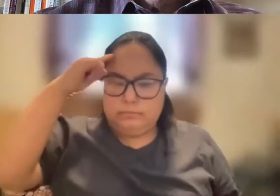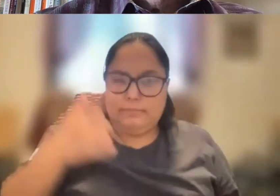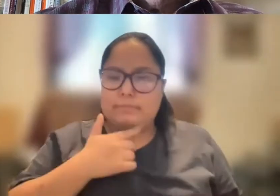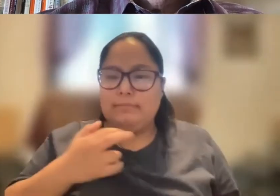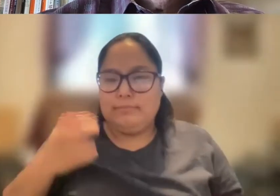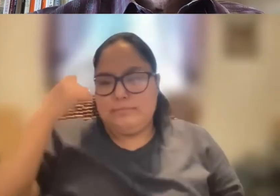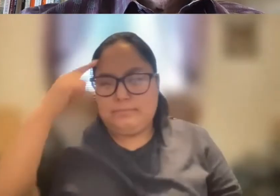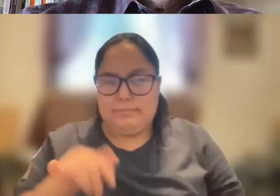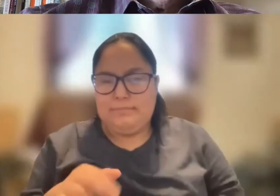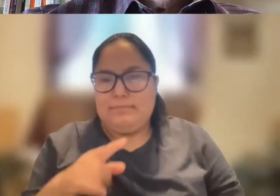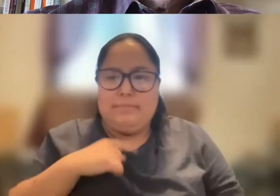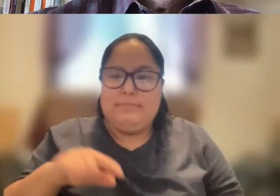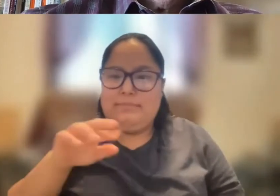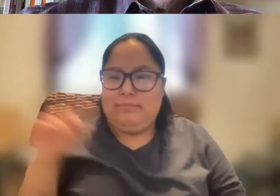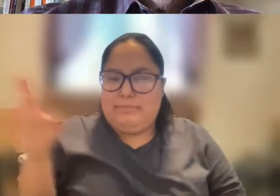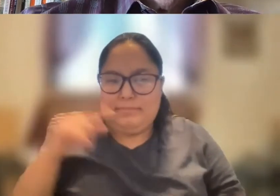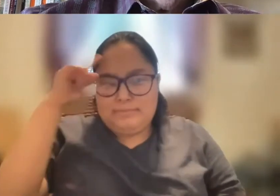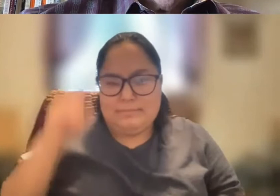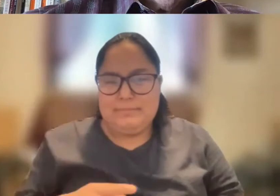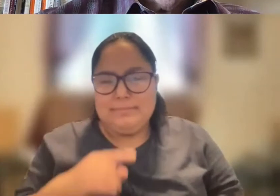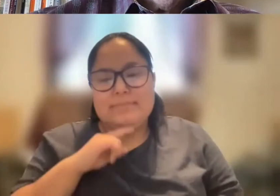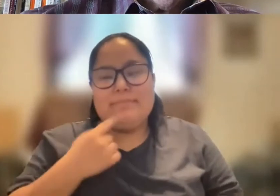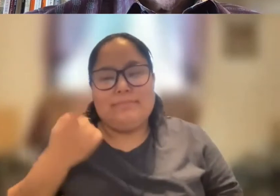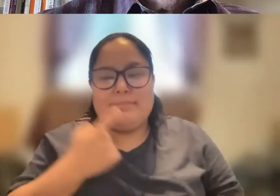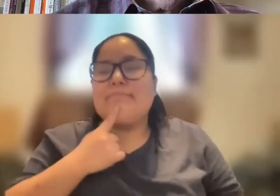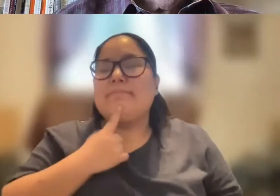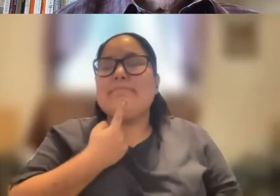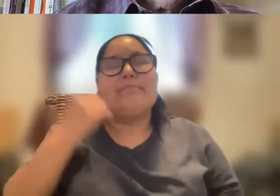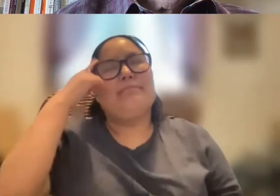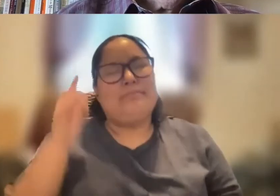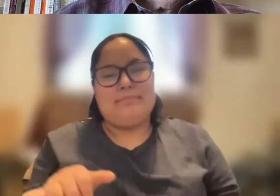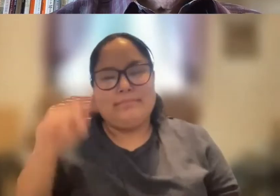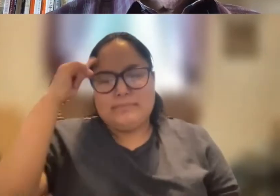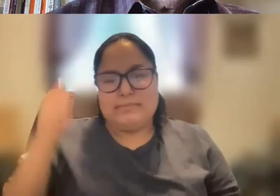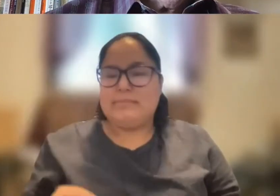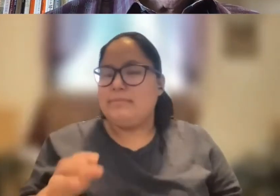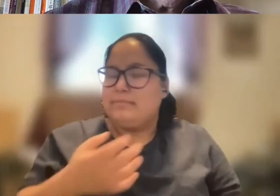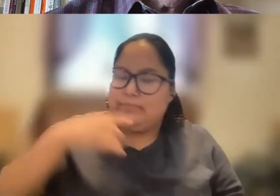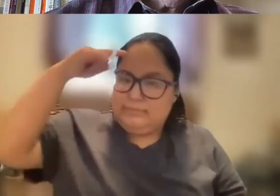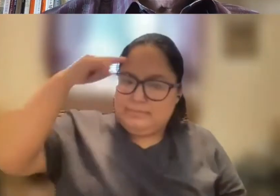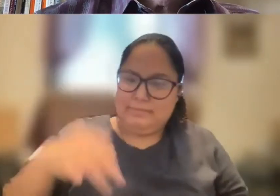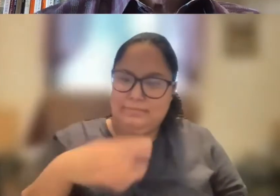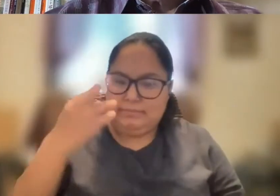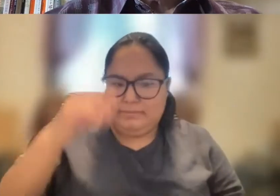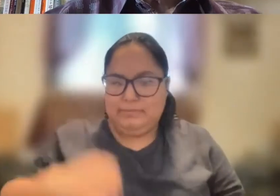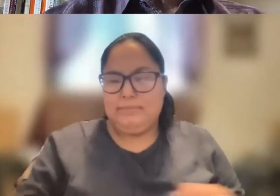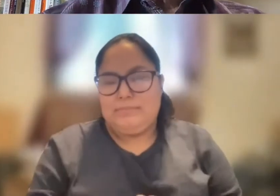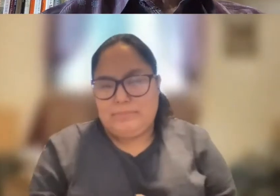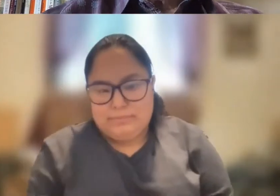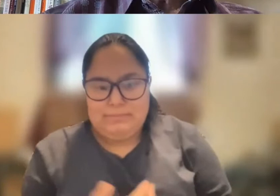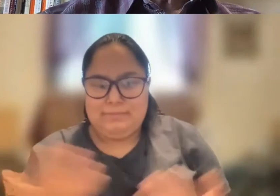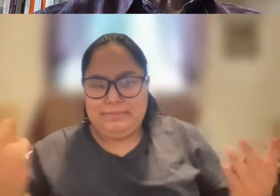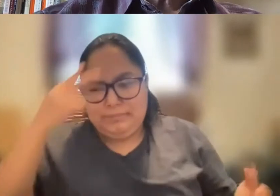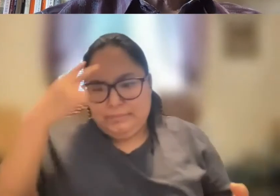laugh during your presentation. It doesn't have to be, as thought-provoking as John's was.